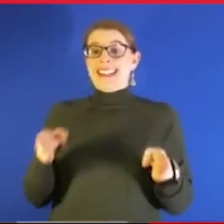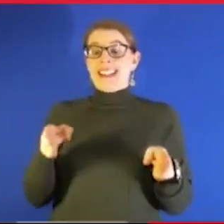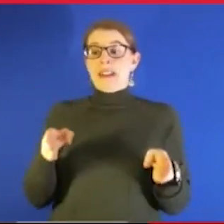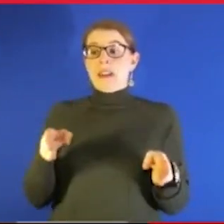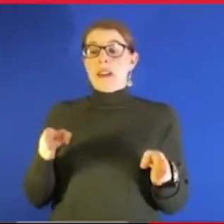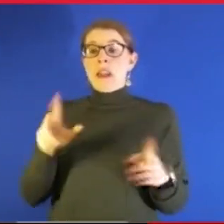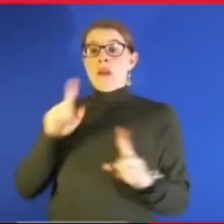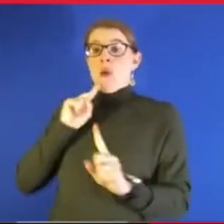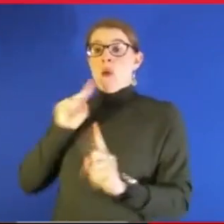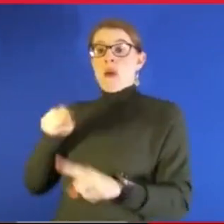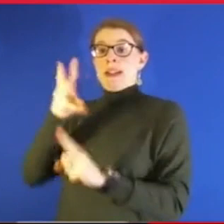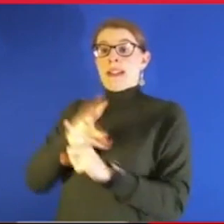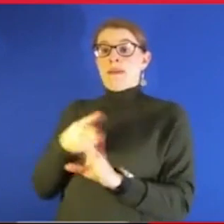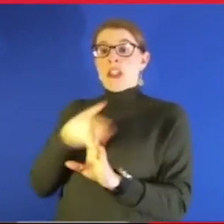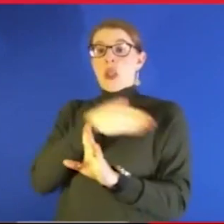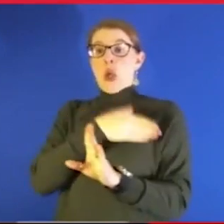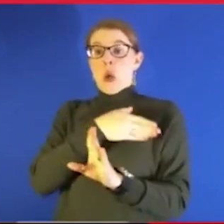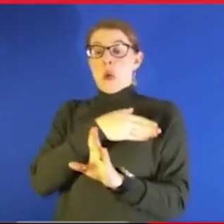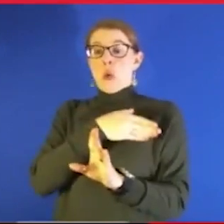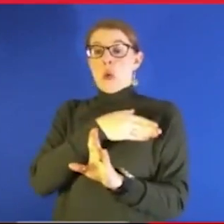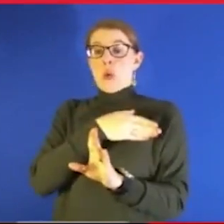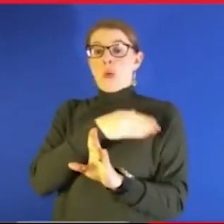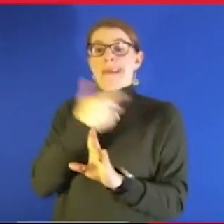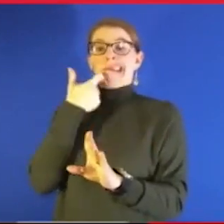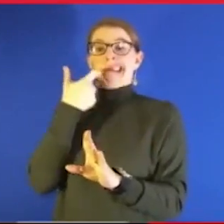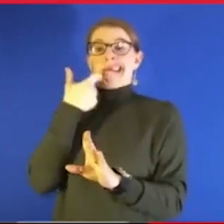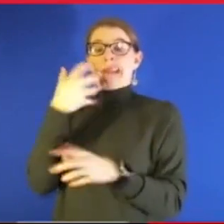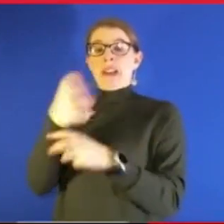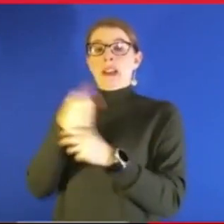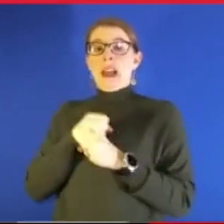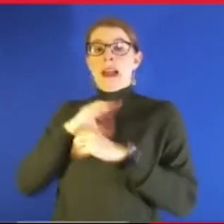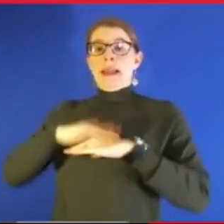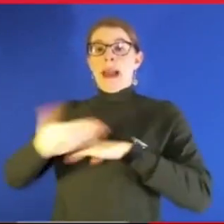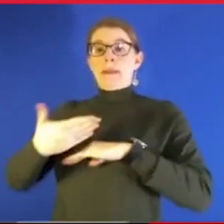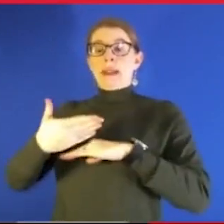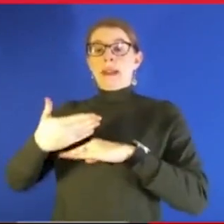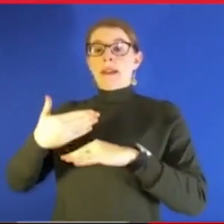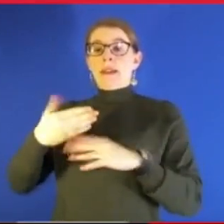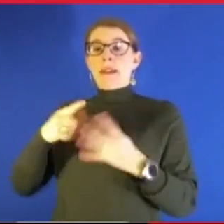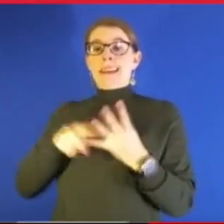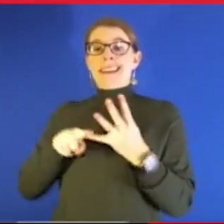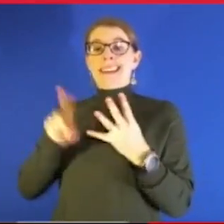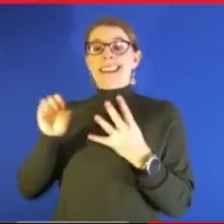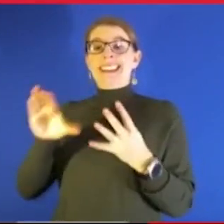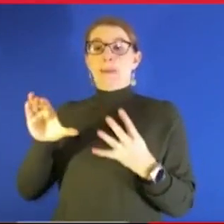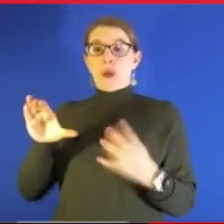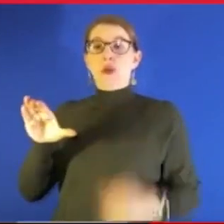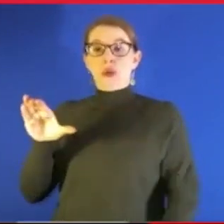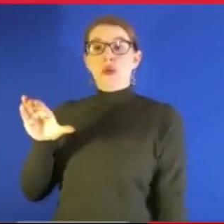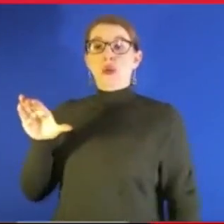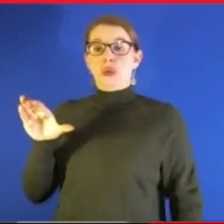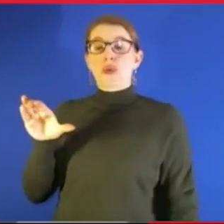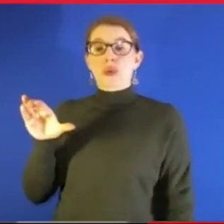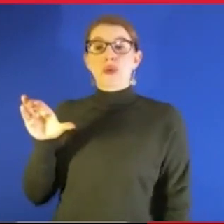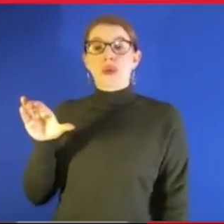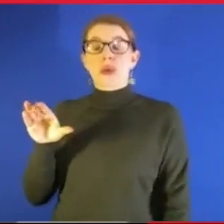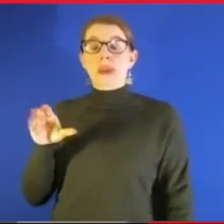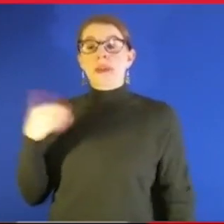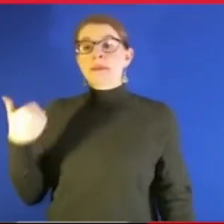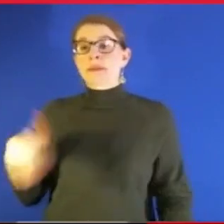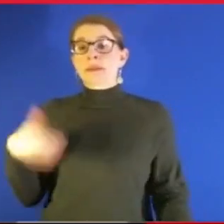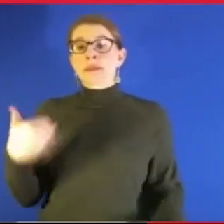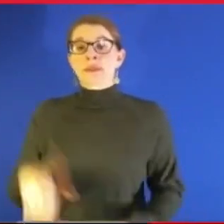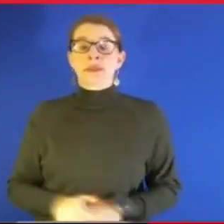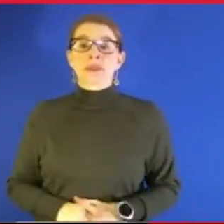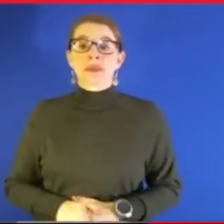order 6 months ago. We just now got the laptops at the end of December. I mean, it's unbelievable